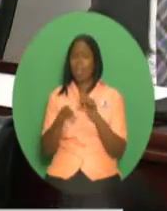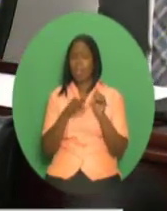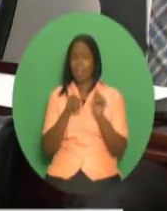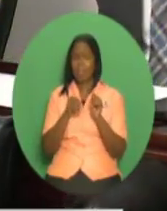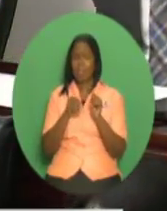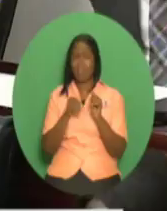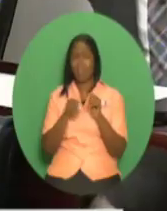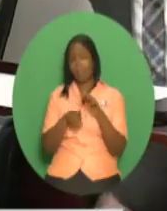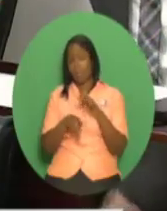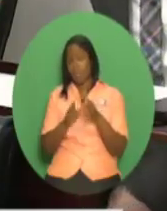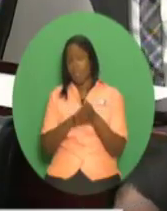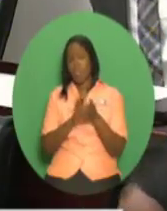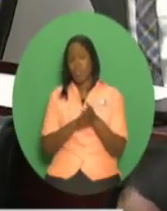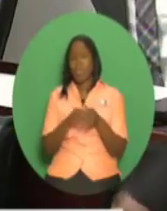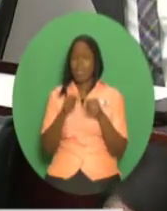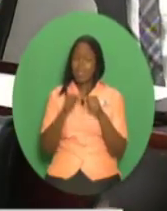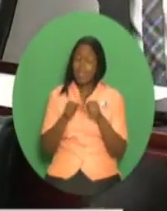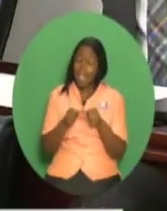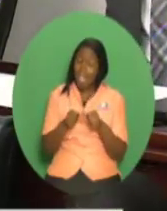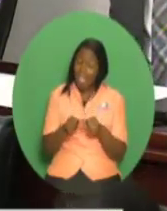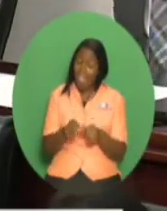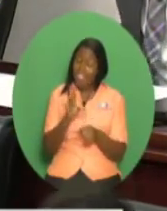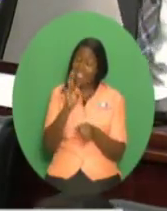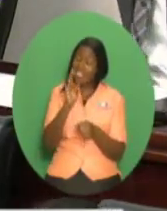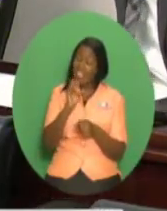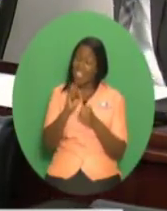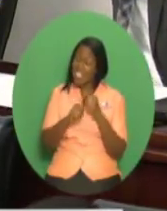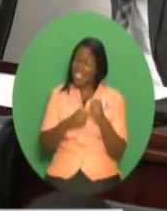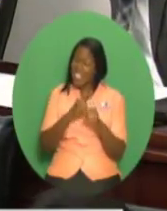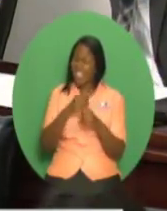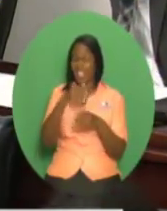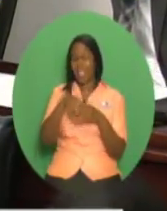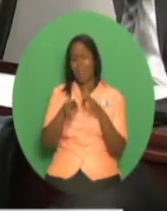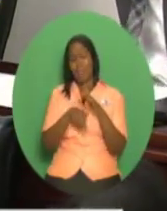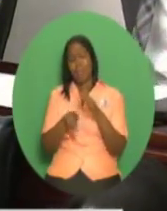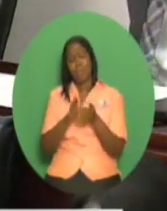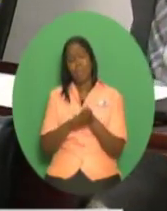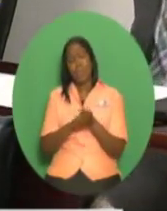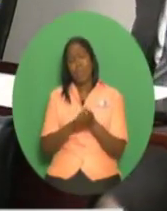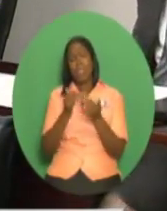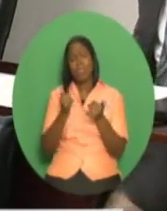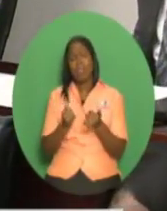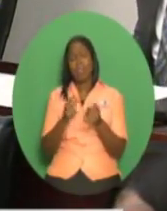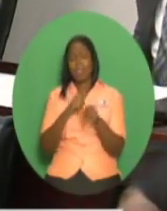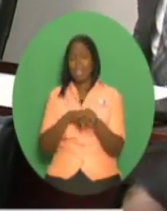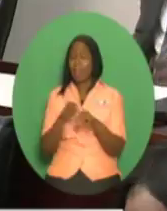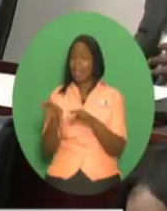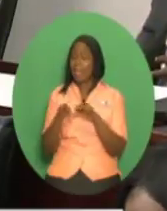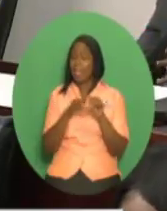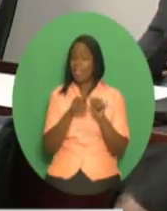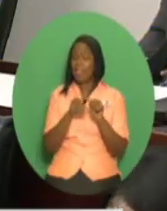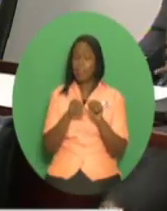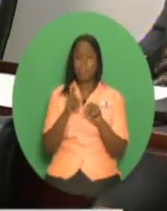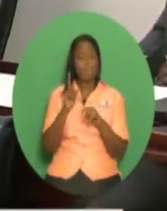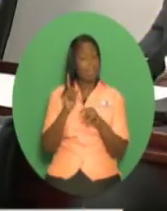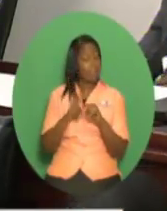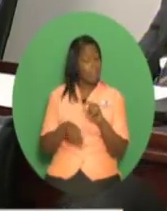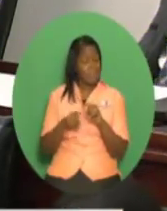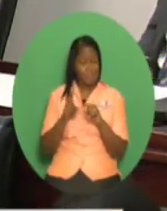7 years of existence in the primary school, not being able to read or write or do his or her numbers